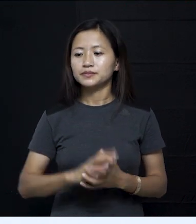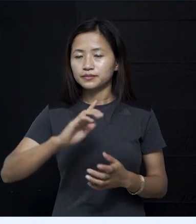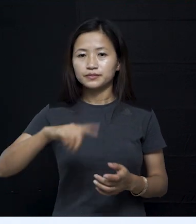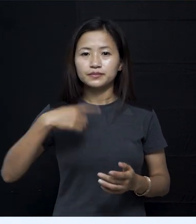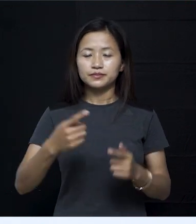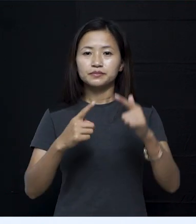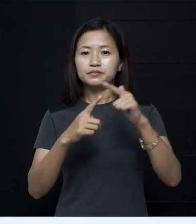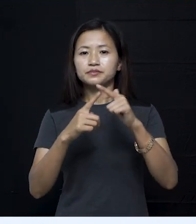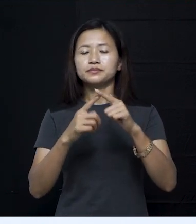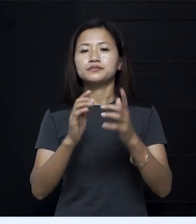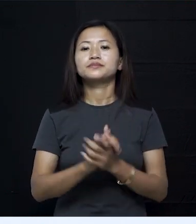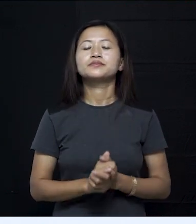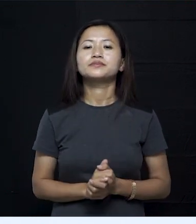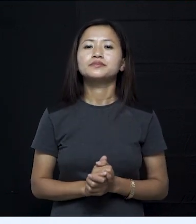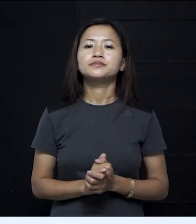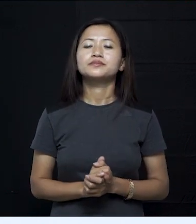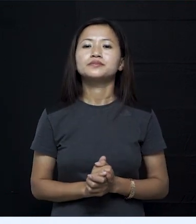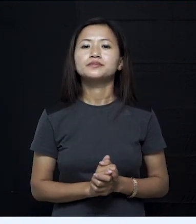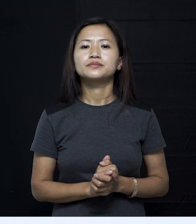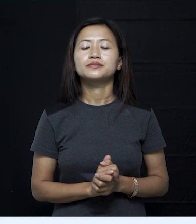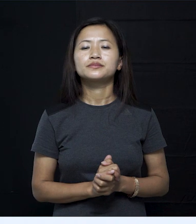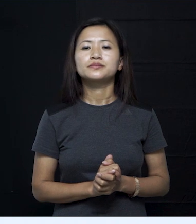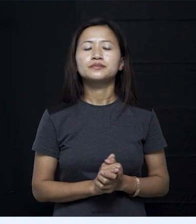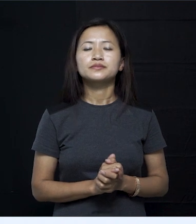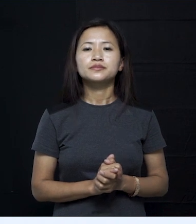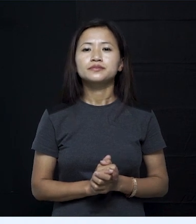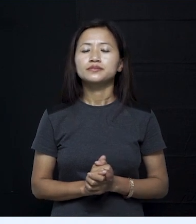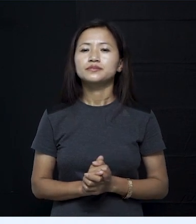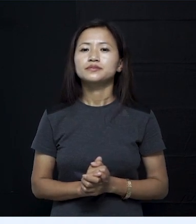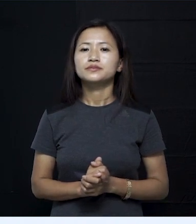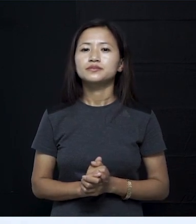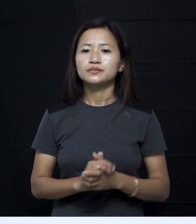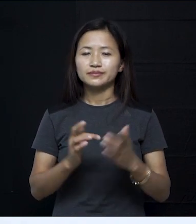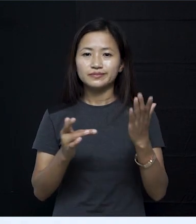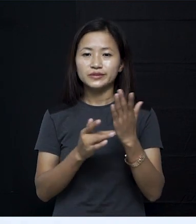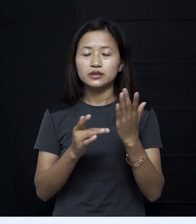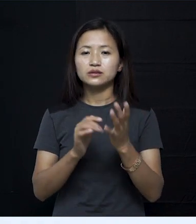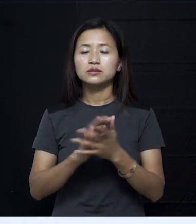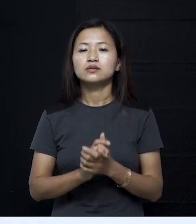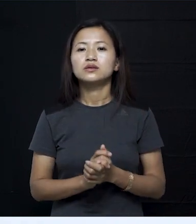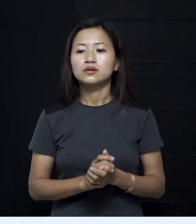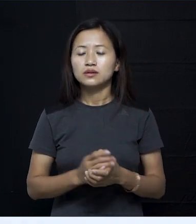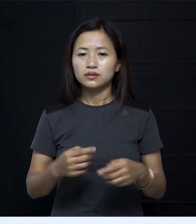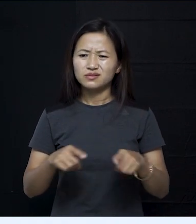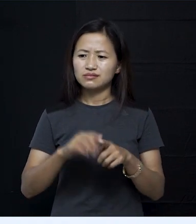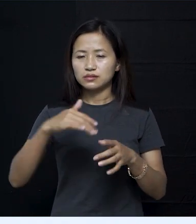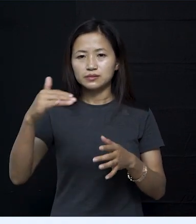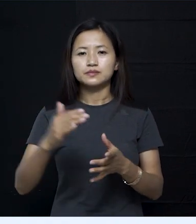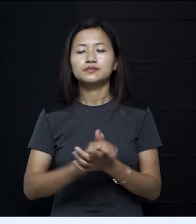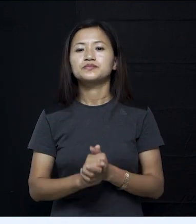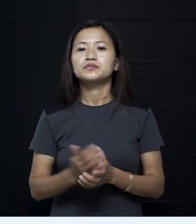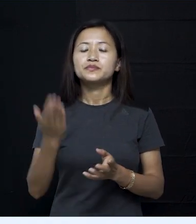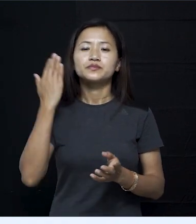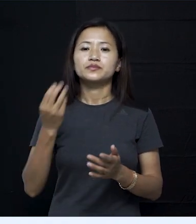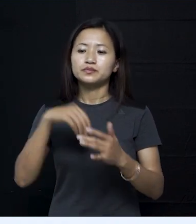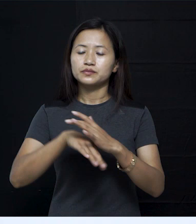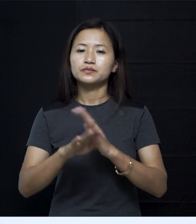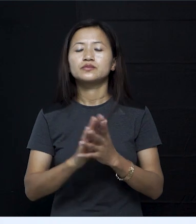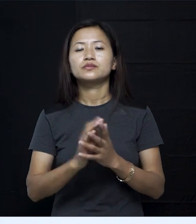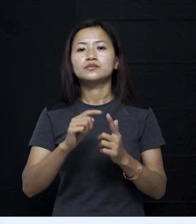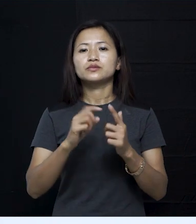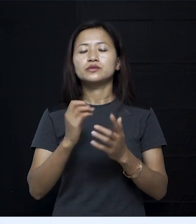season it is grown in the middle, okay, during the middle of Rabi and Kharif, okay. So I hope that's